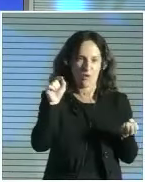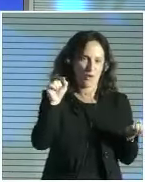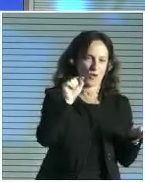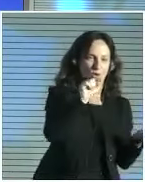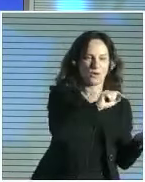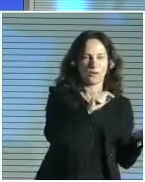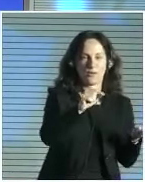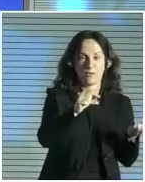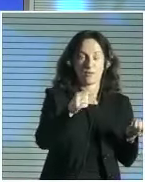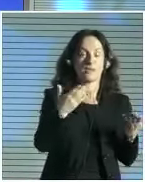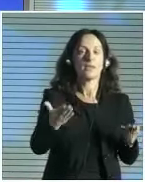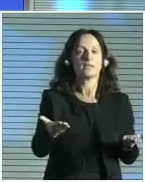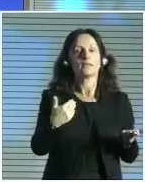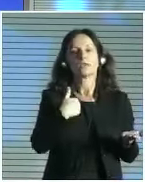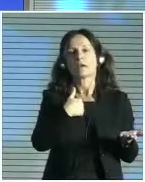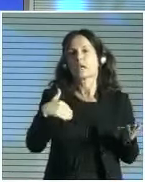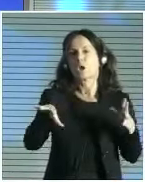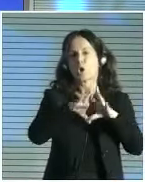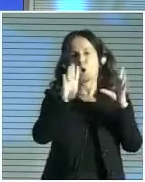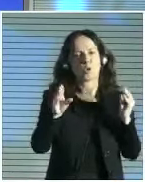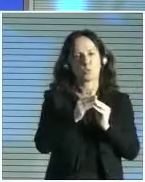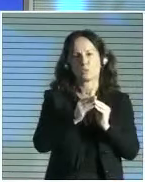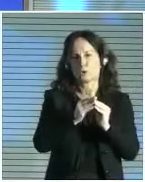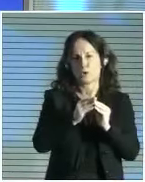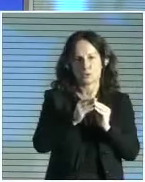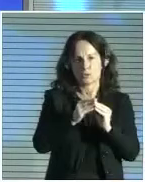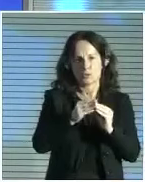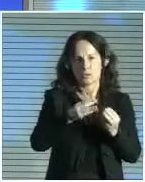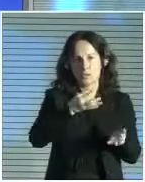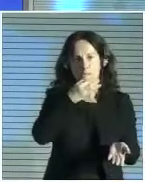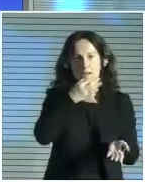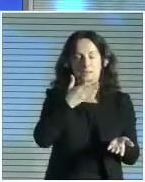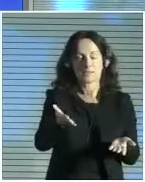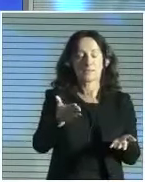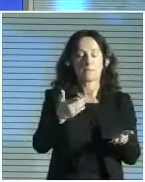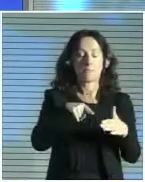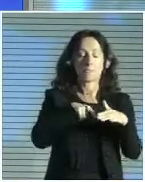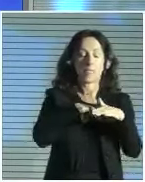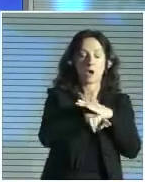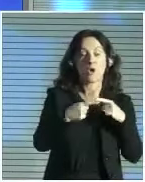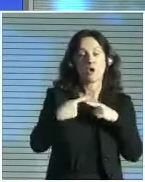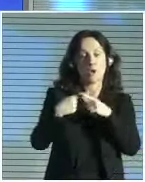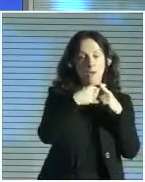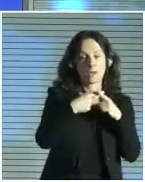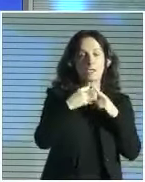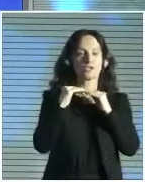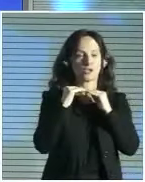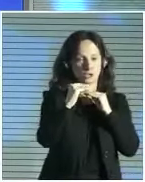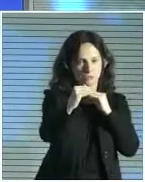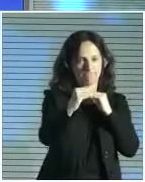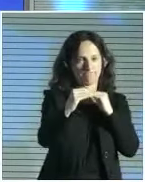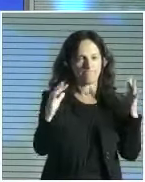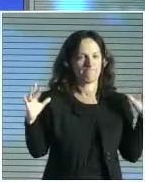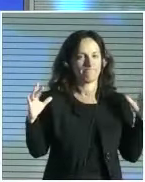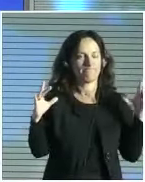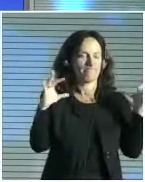is that governance and sustainability also, for those who are performing it and who are leading that,